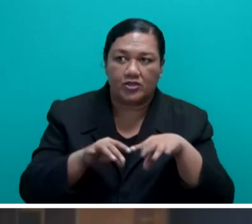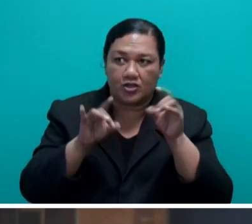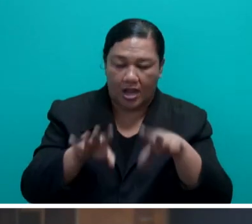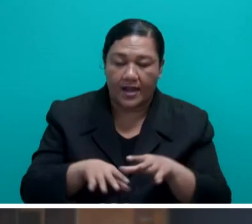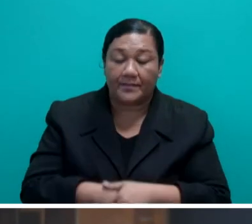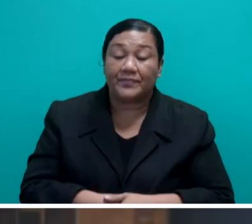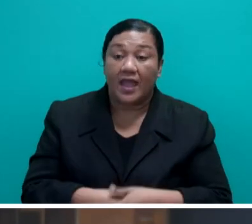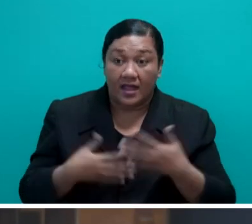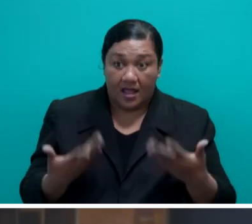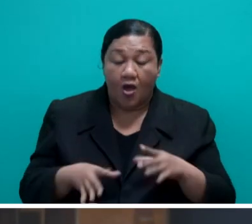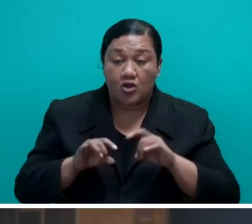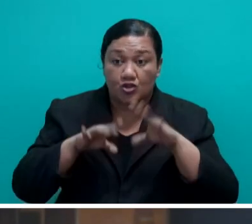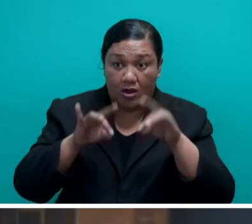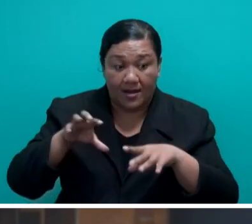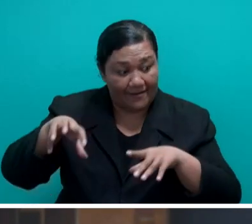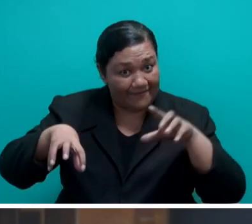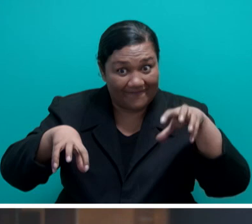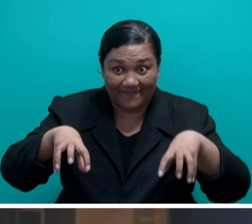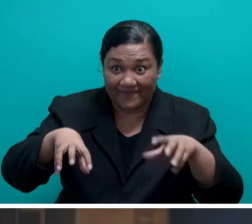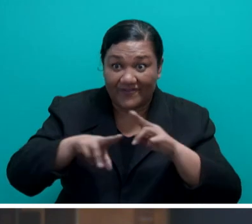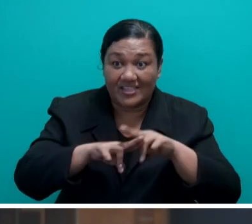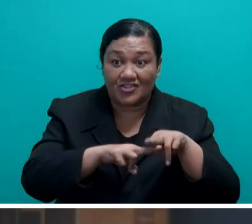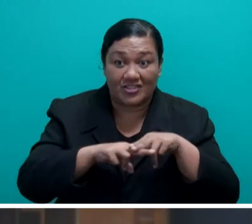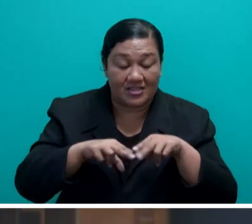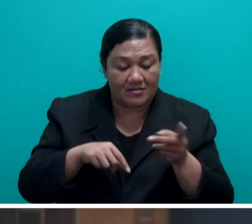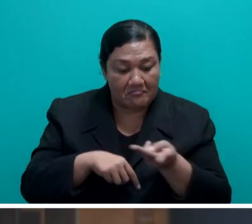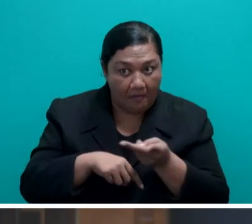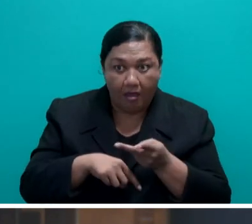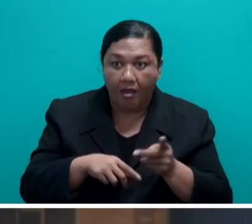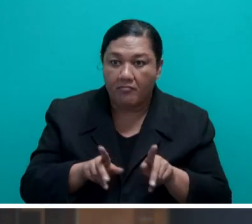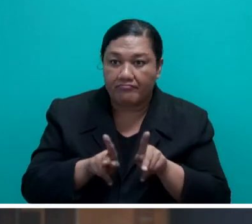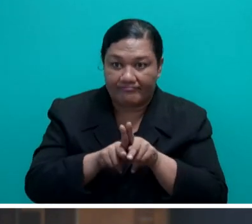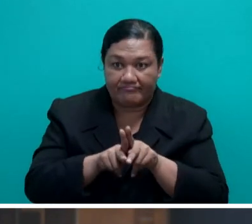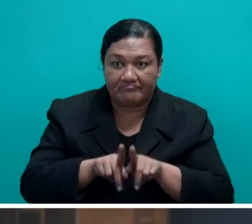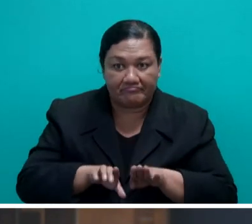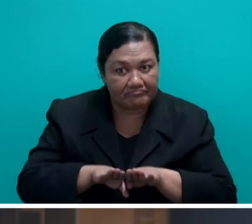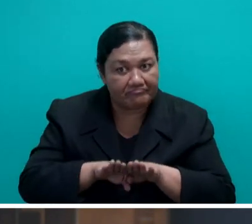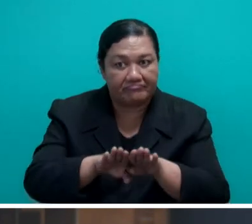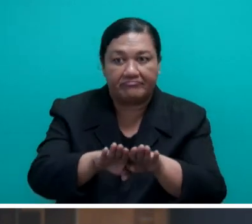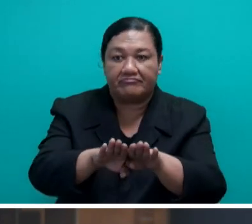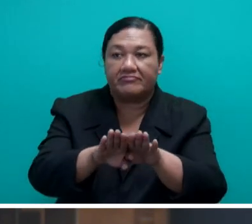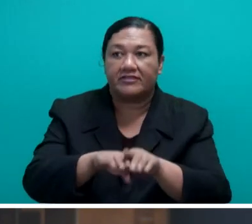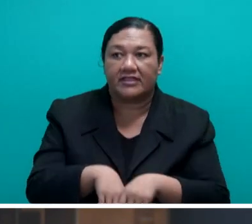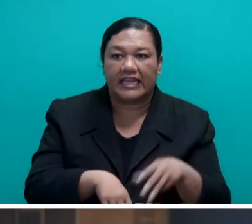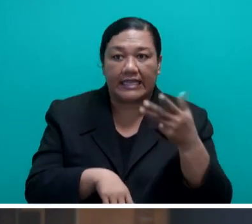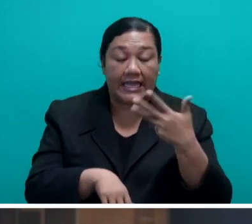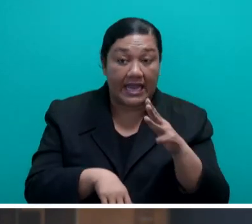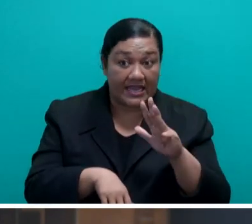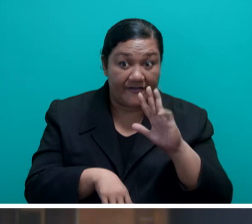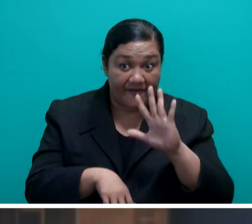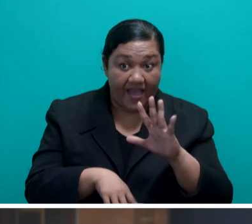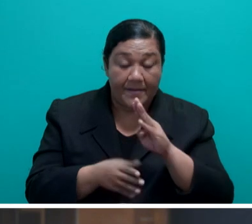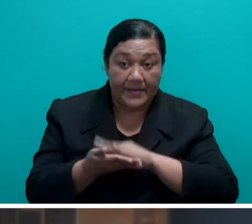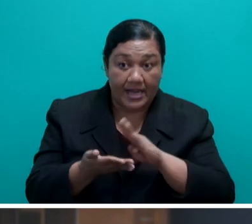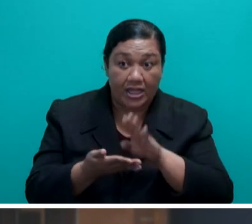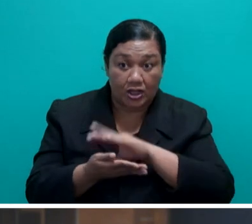Fiji's largest development partner, having provided more than Australian $95 million, or US $62